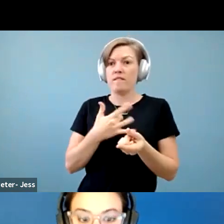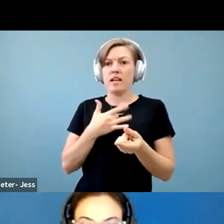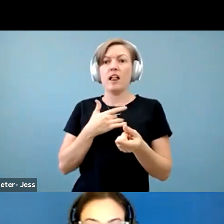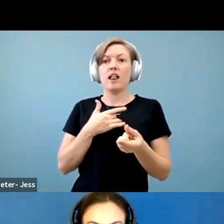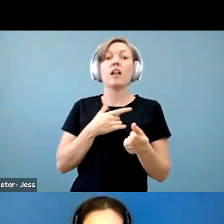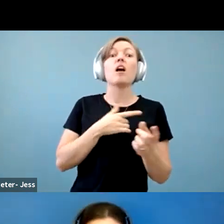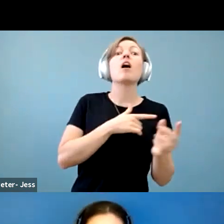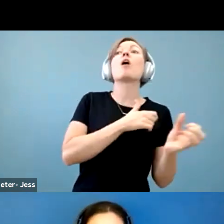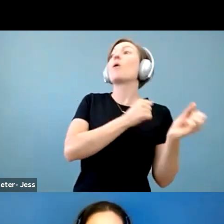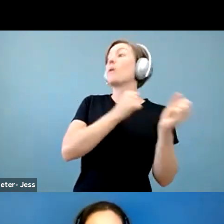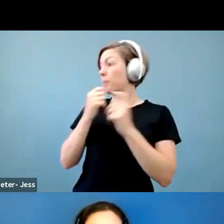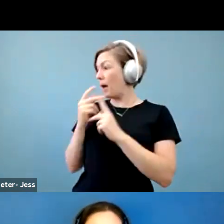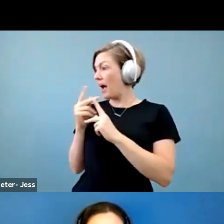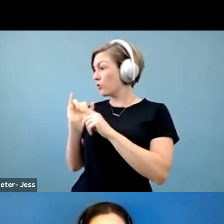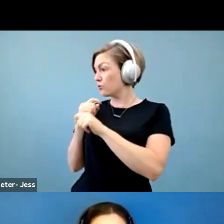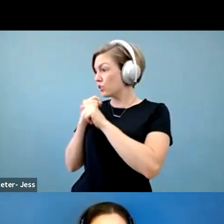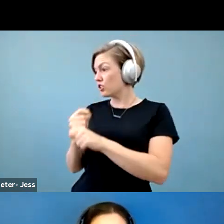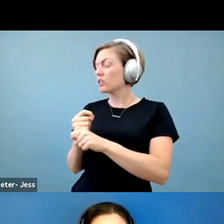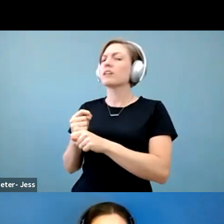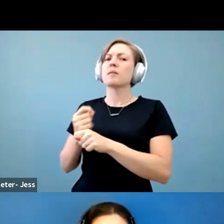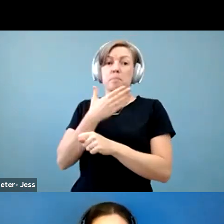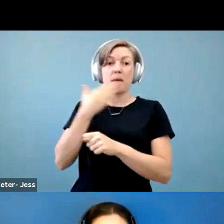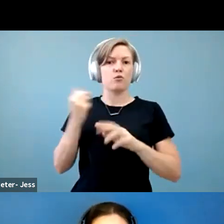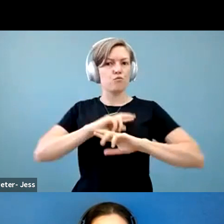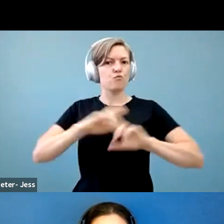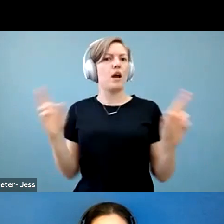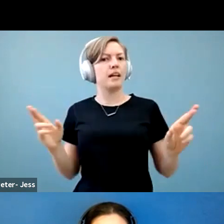to those traditions, we'll be better equipped to